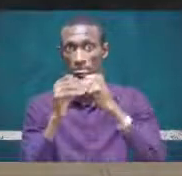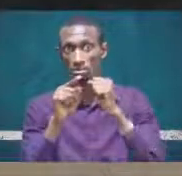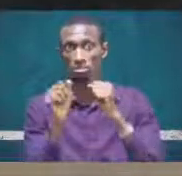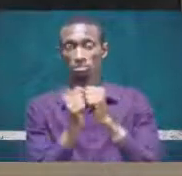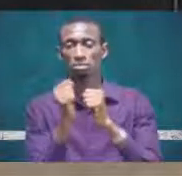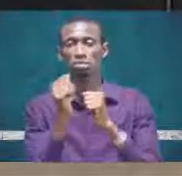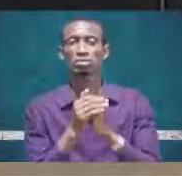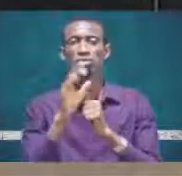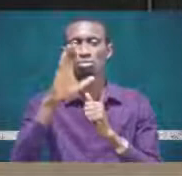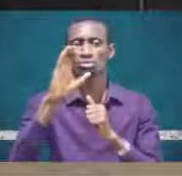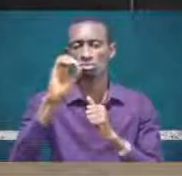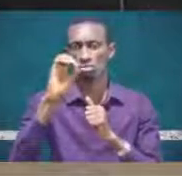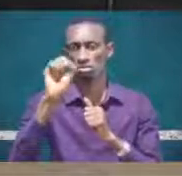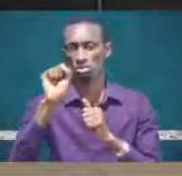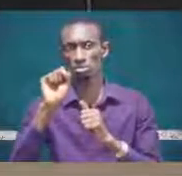cosine x